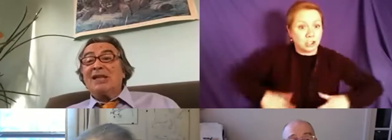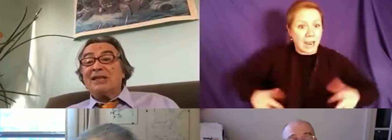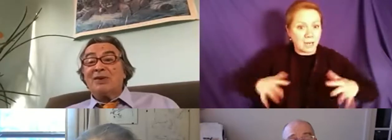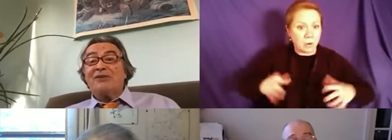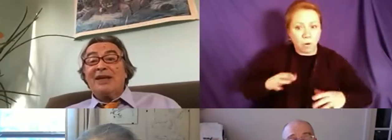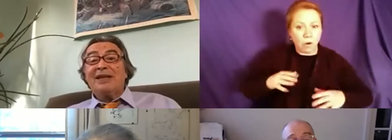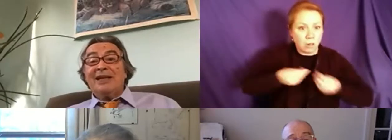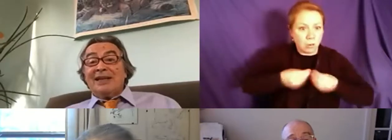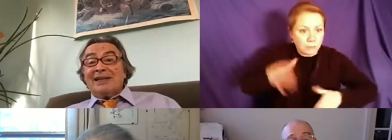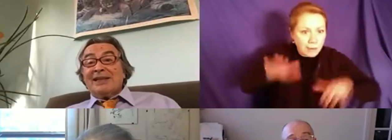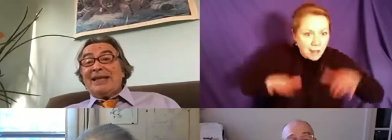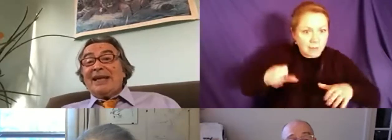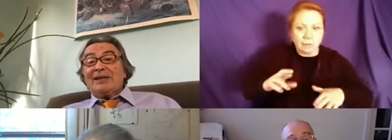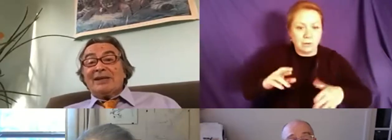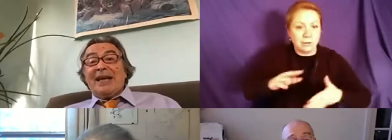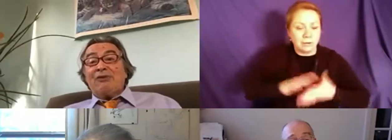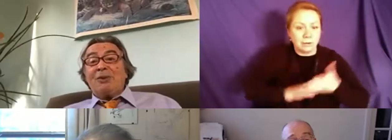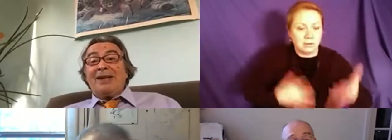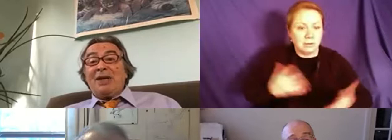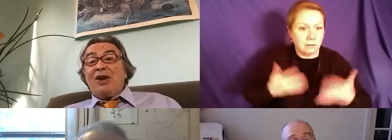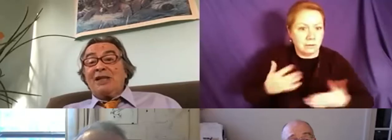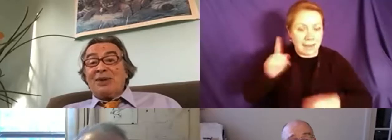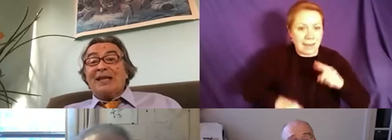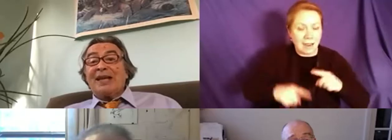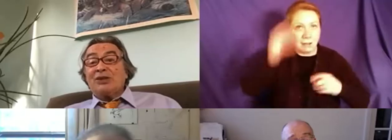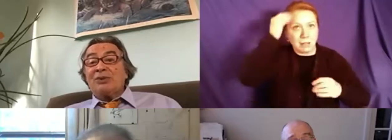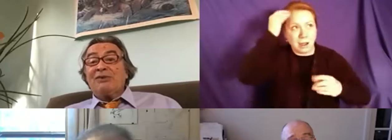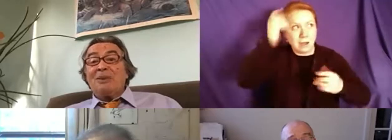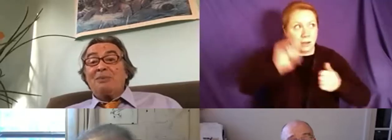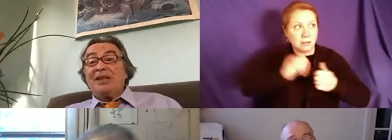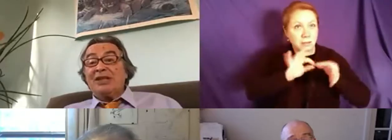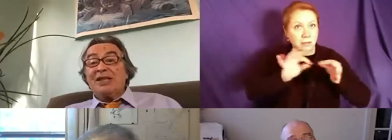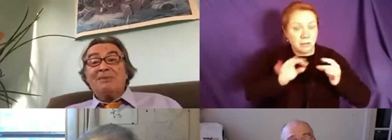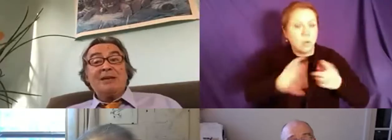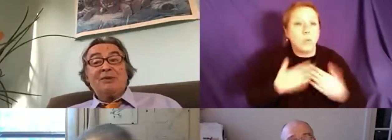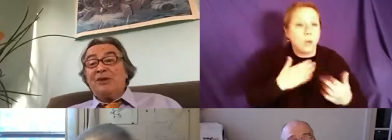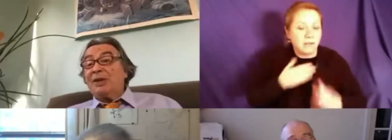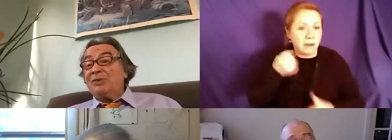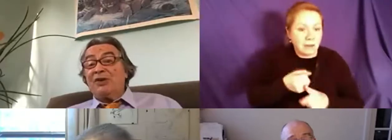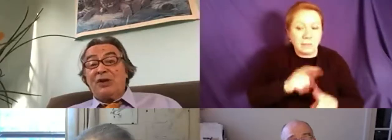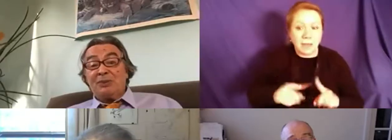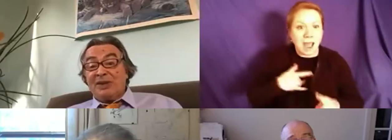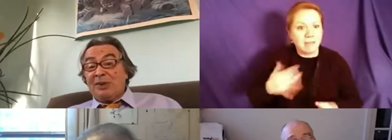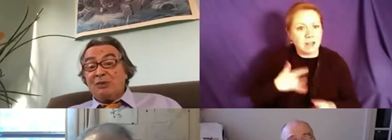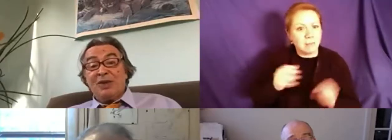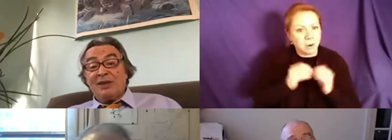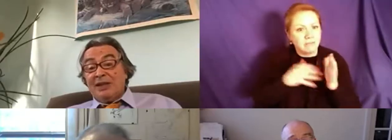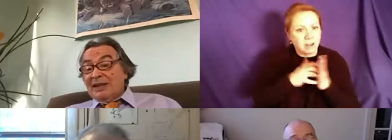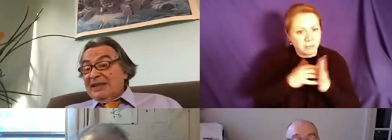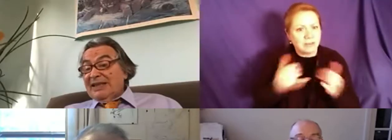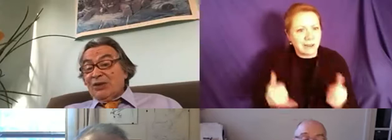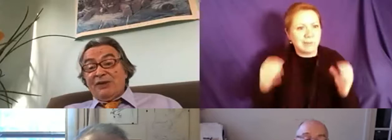my balance? What if I can't formulate my thoughts the way I'd like to, whatever it might be? It just makes me feel much more vulnerable and much